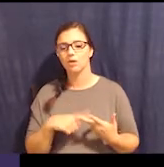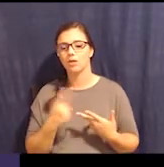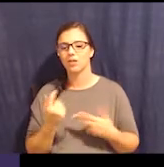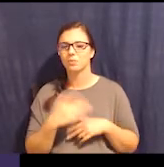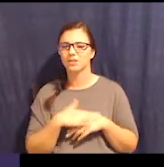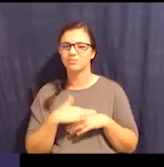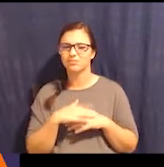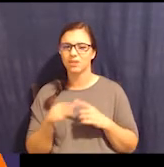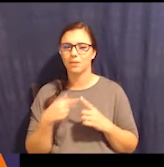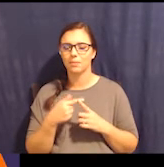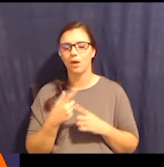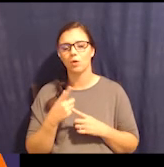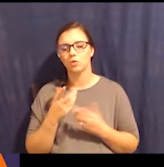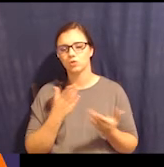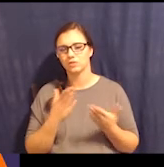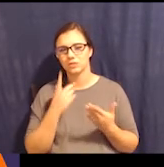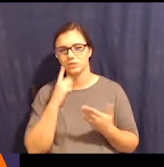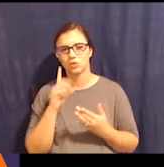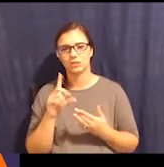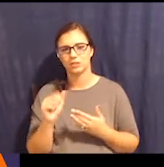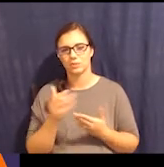Florida.